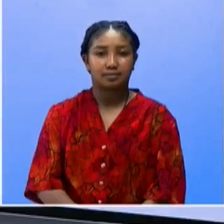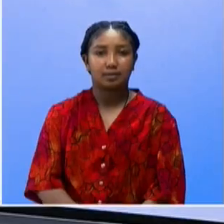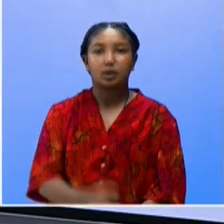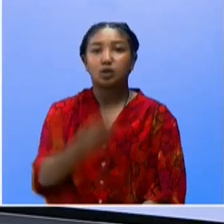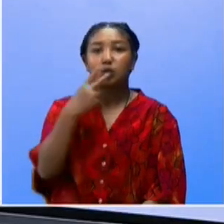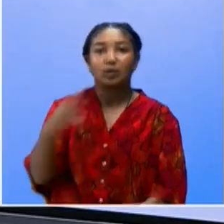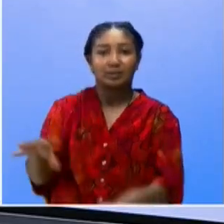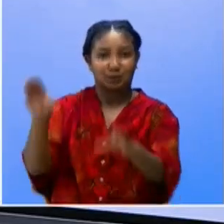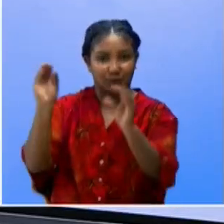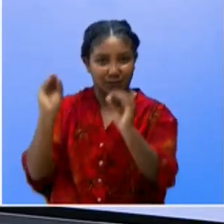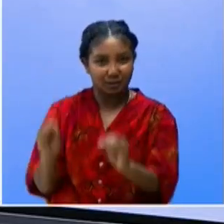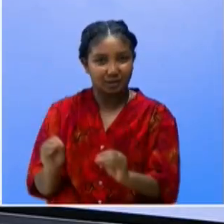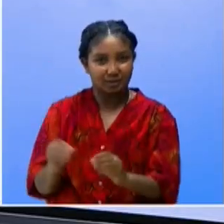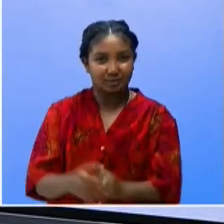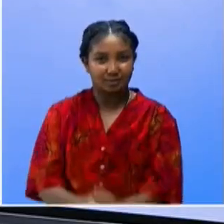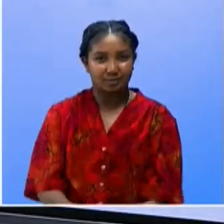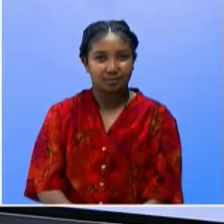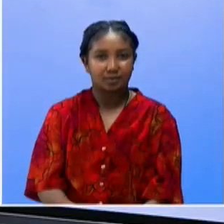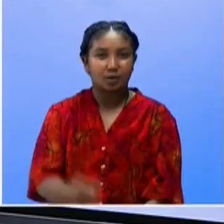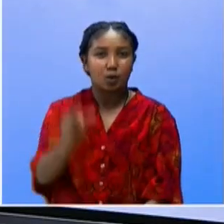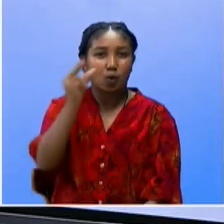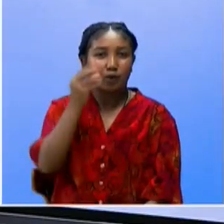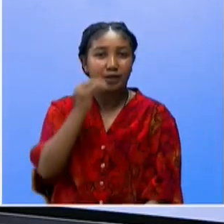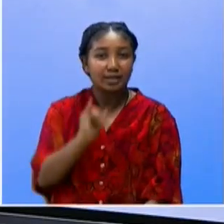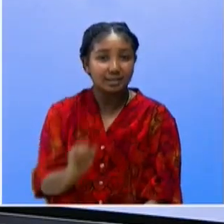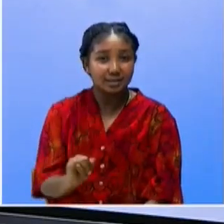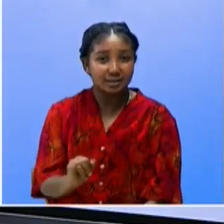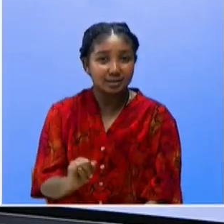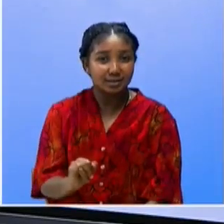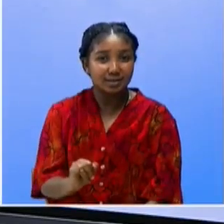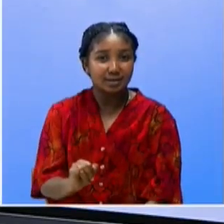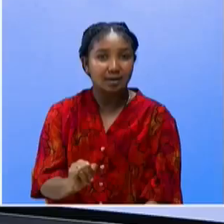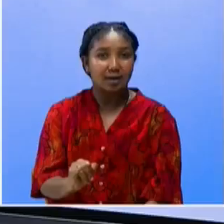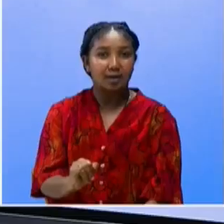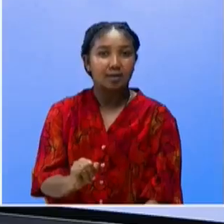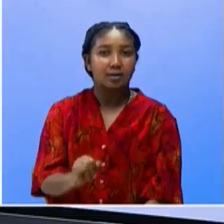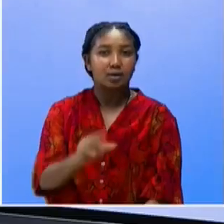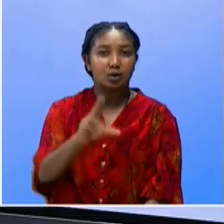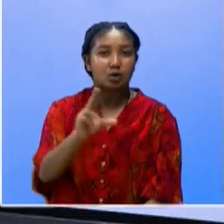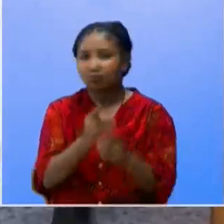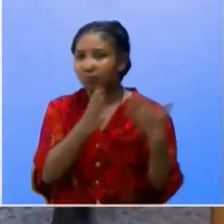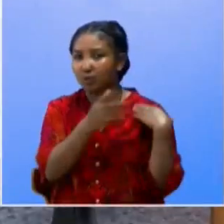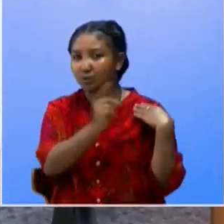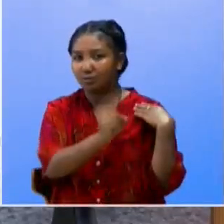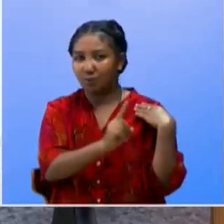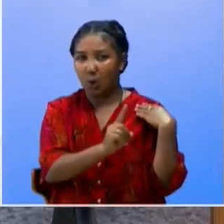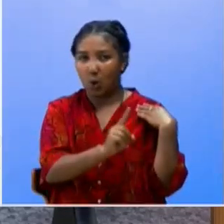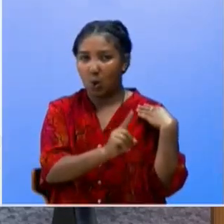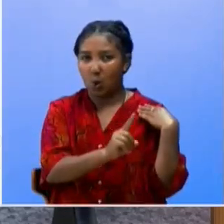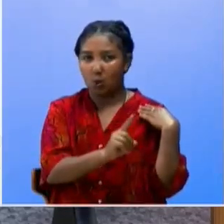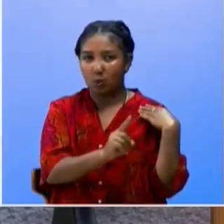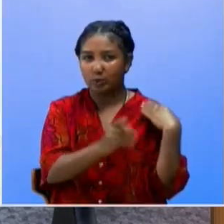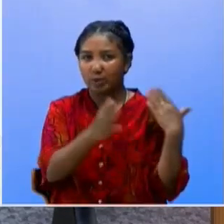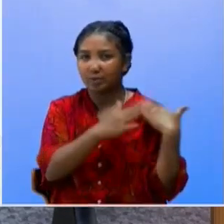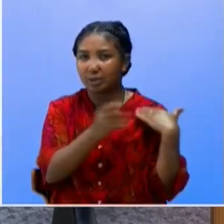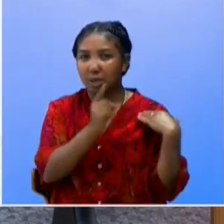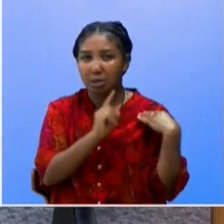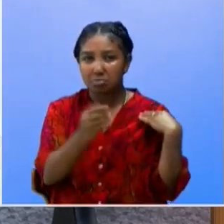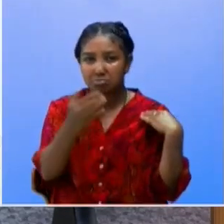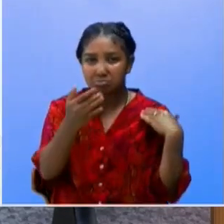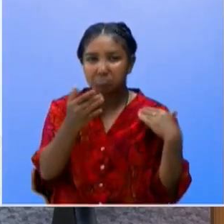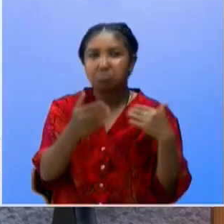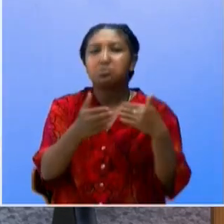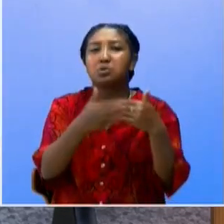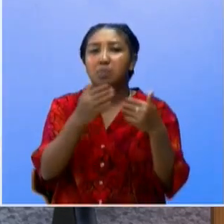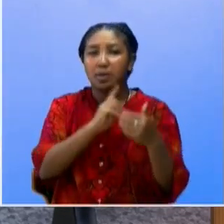Look, students, come on. Coffee is not the real subject. It is just, we put simply in